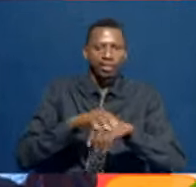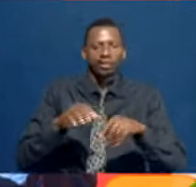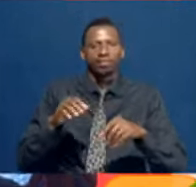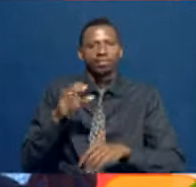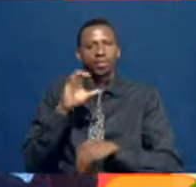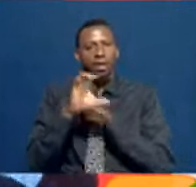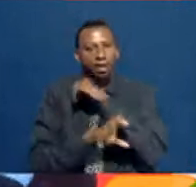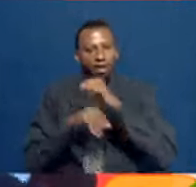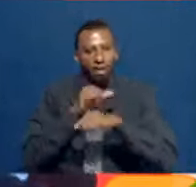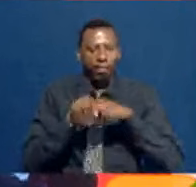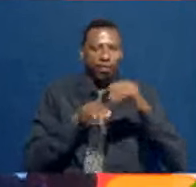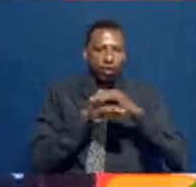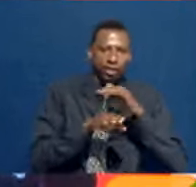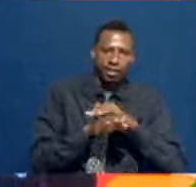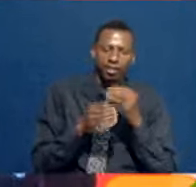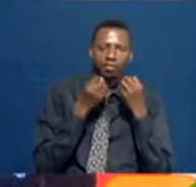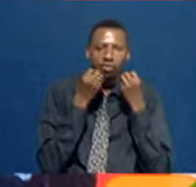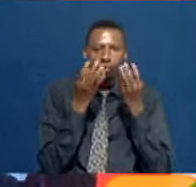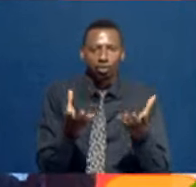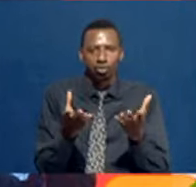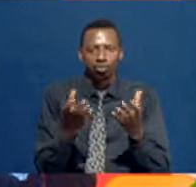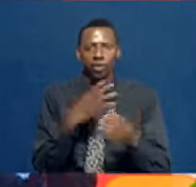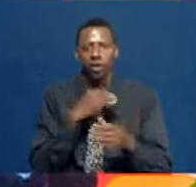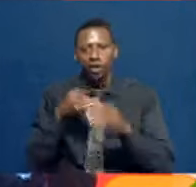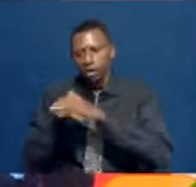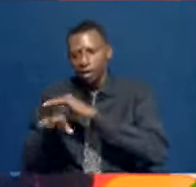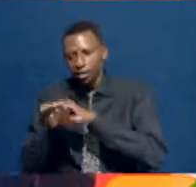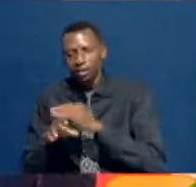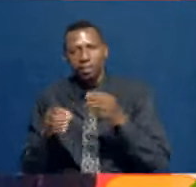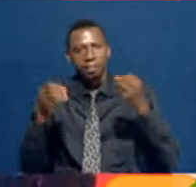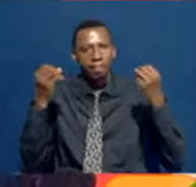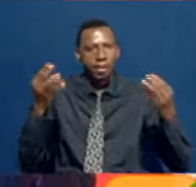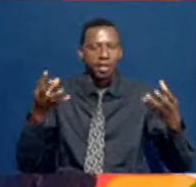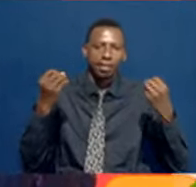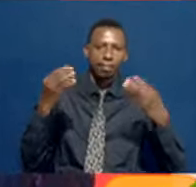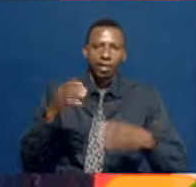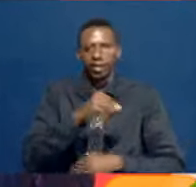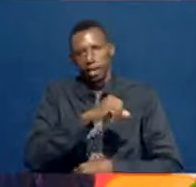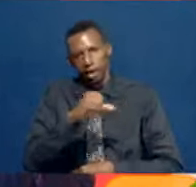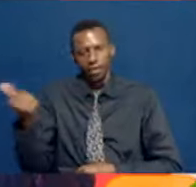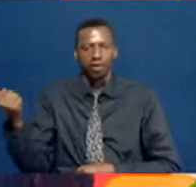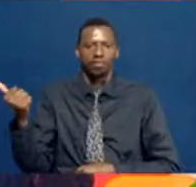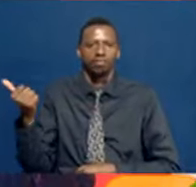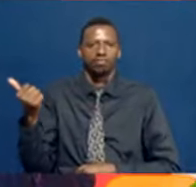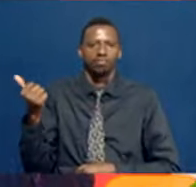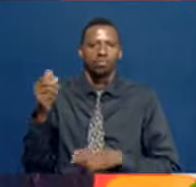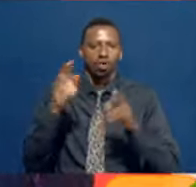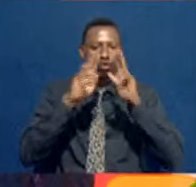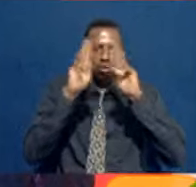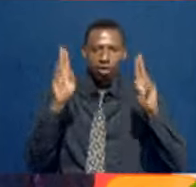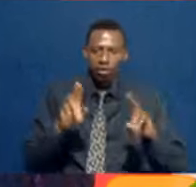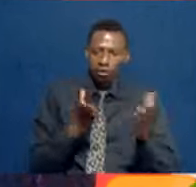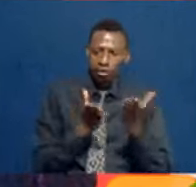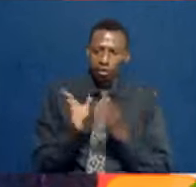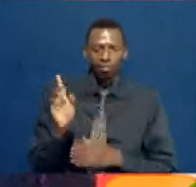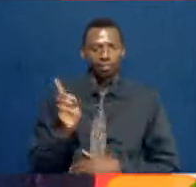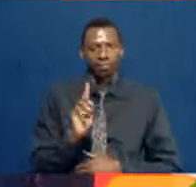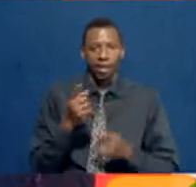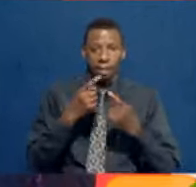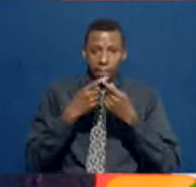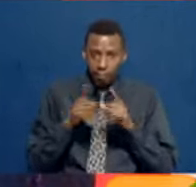to information, access to many other universal services.